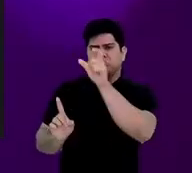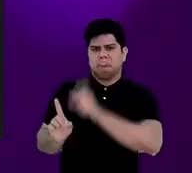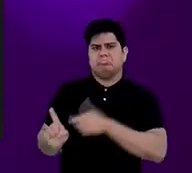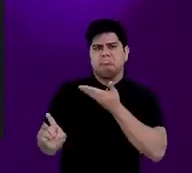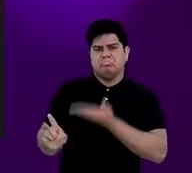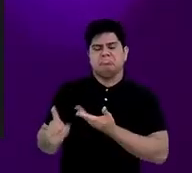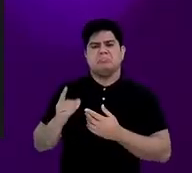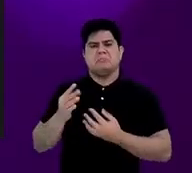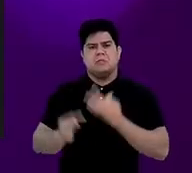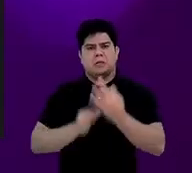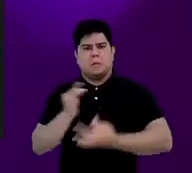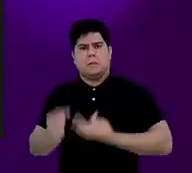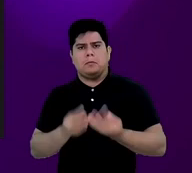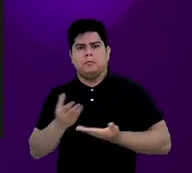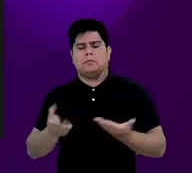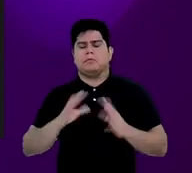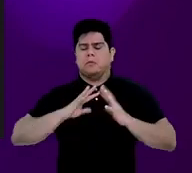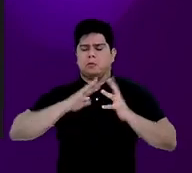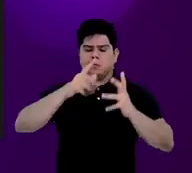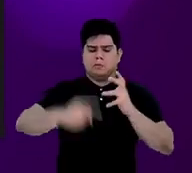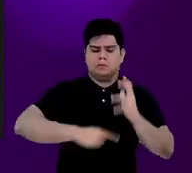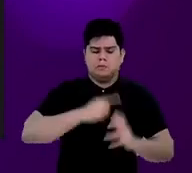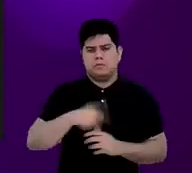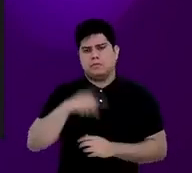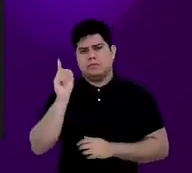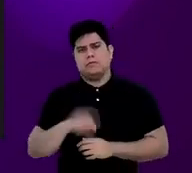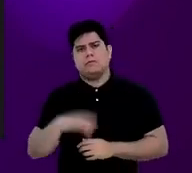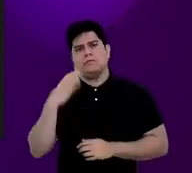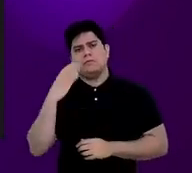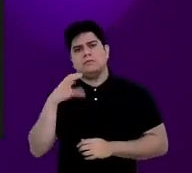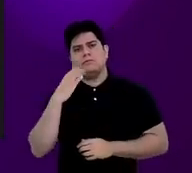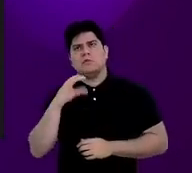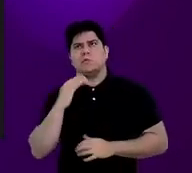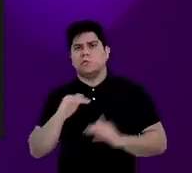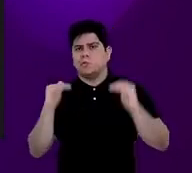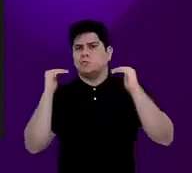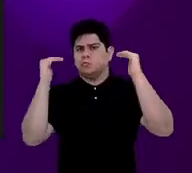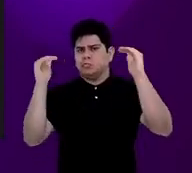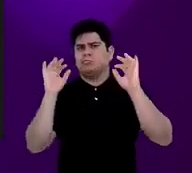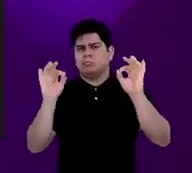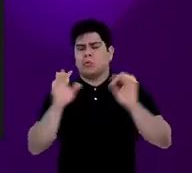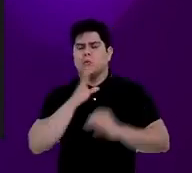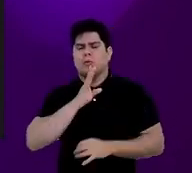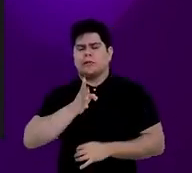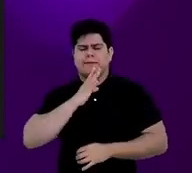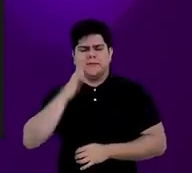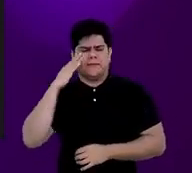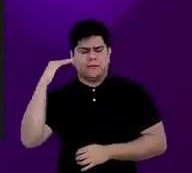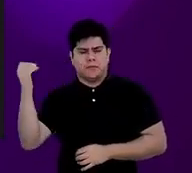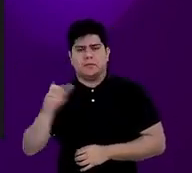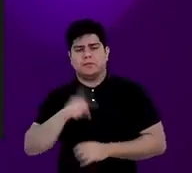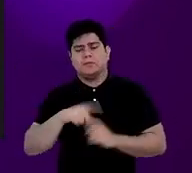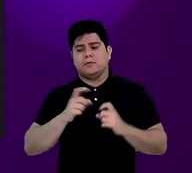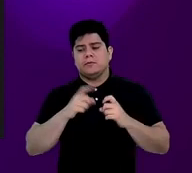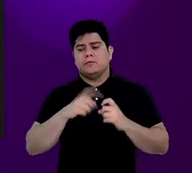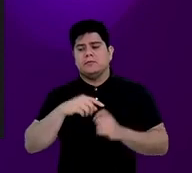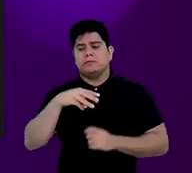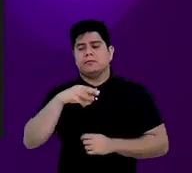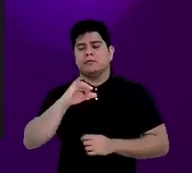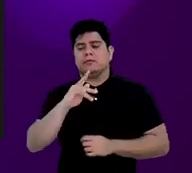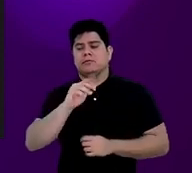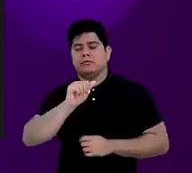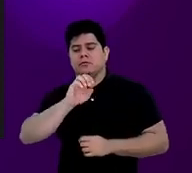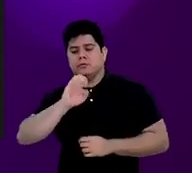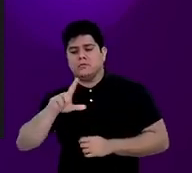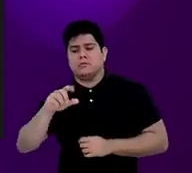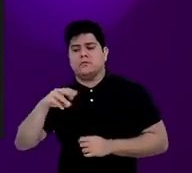scientist. And he is Dr. Michael Hamblin. And